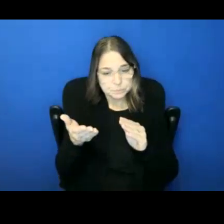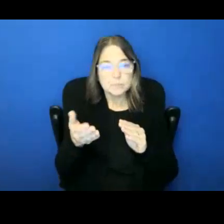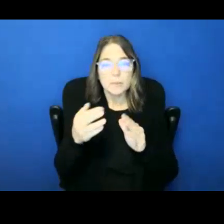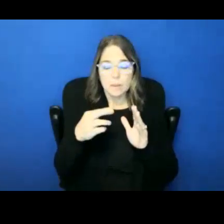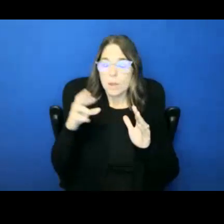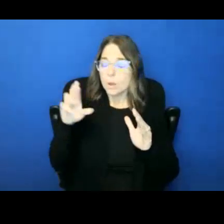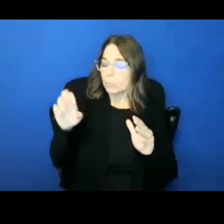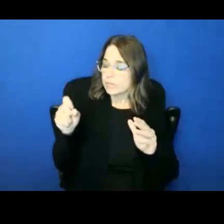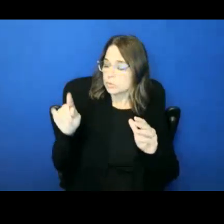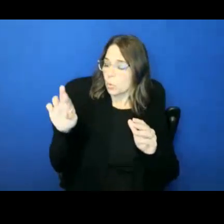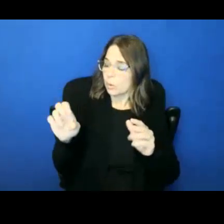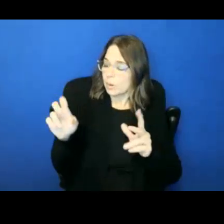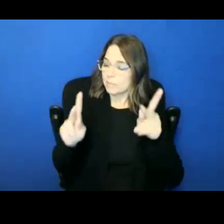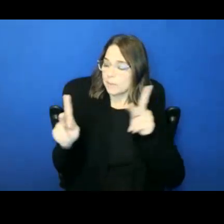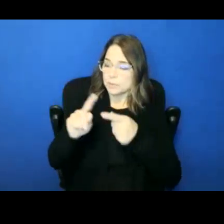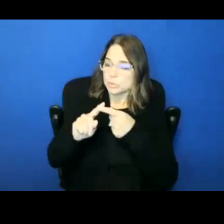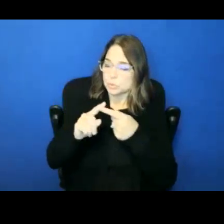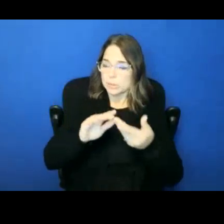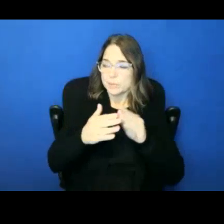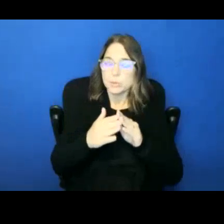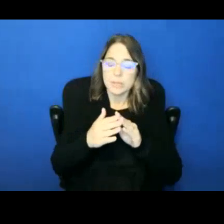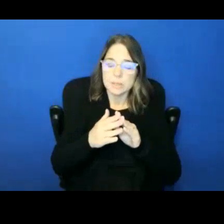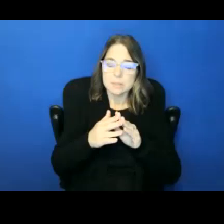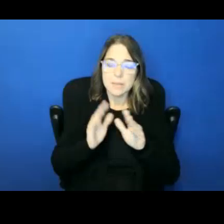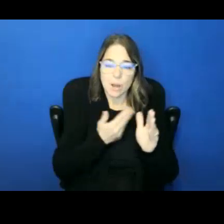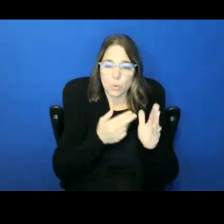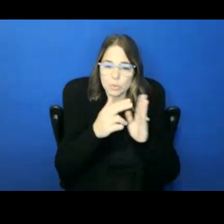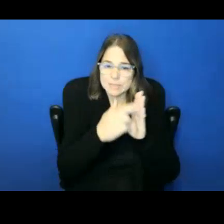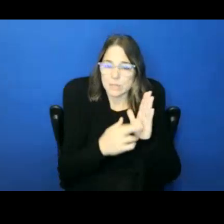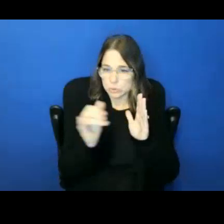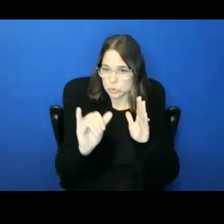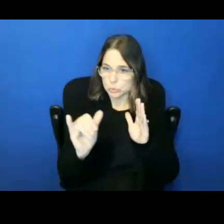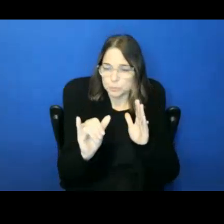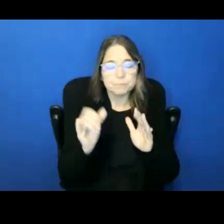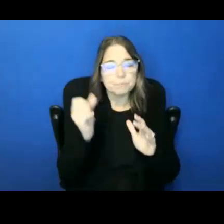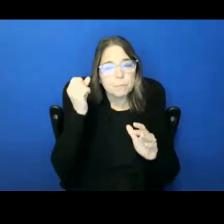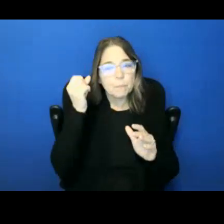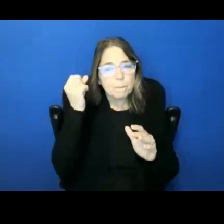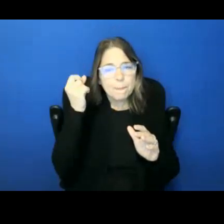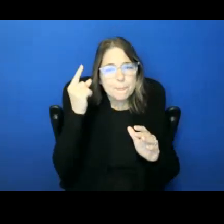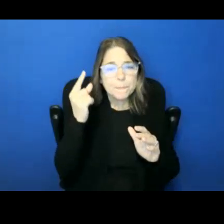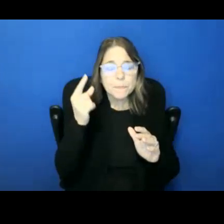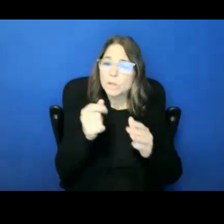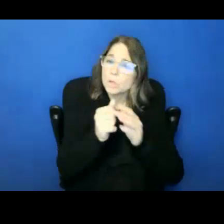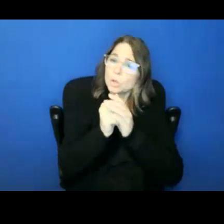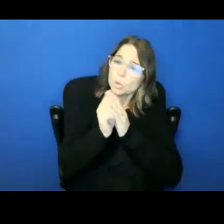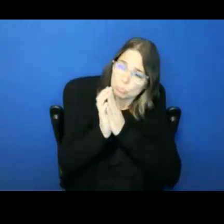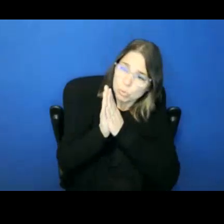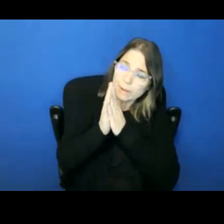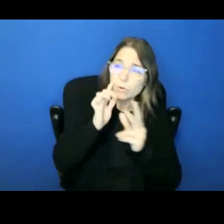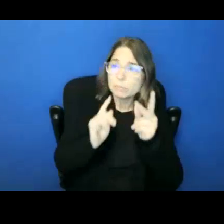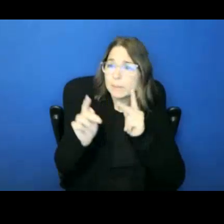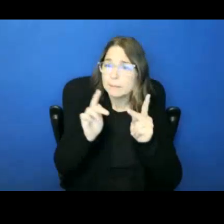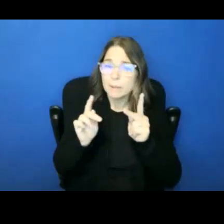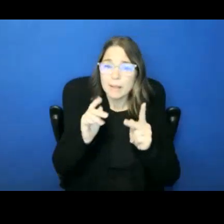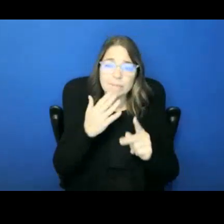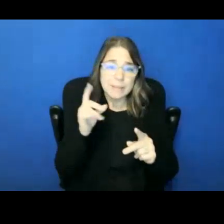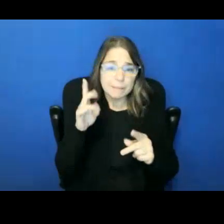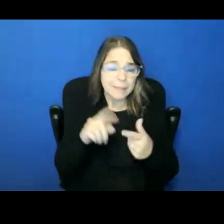restoring people to community and getting people to understand, you can't, the same way you pray for those who have diabetes